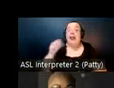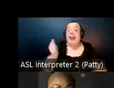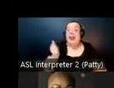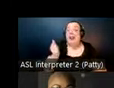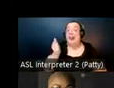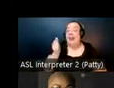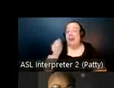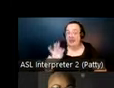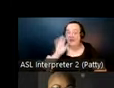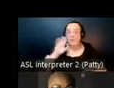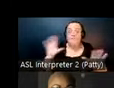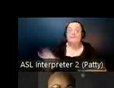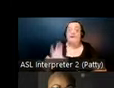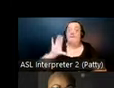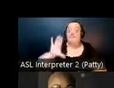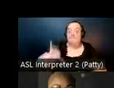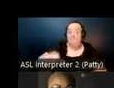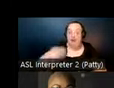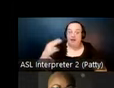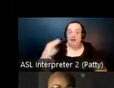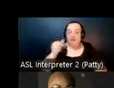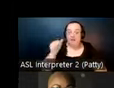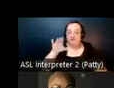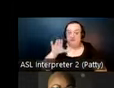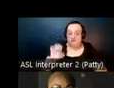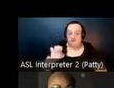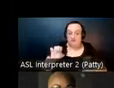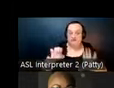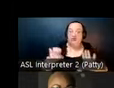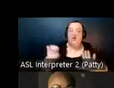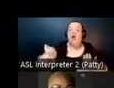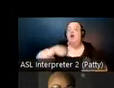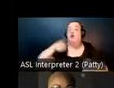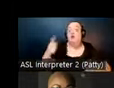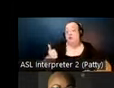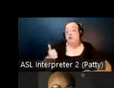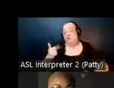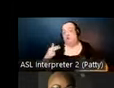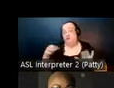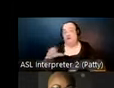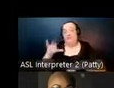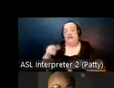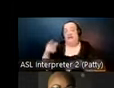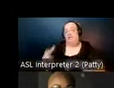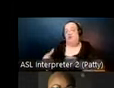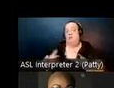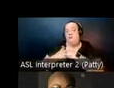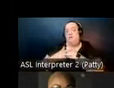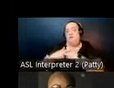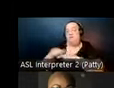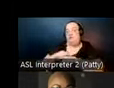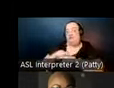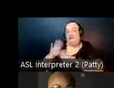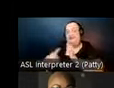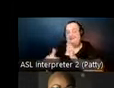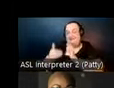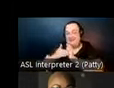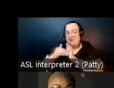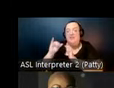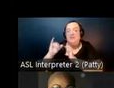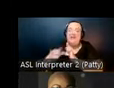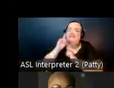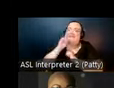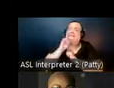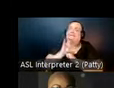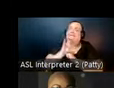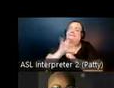going to be completed by HACE. An additional 13 will be completed by the Historic Preservation Training Center, which is a similar